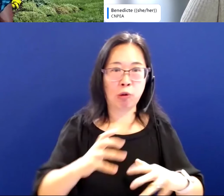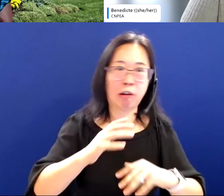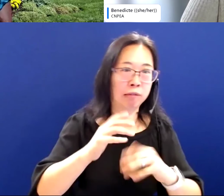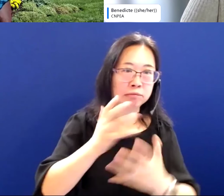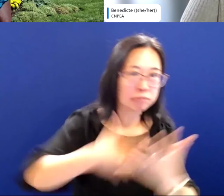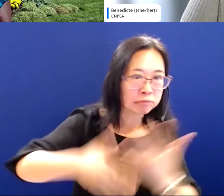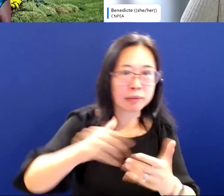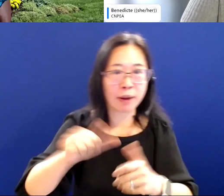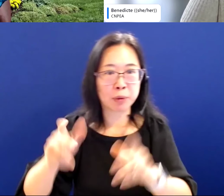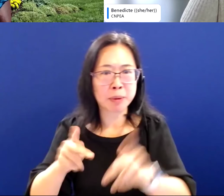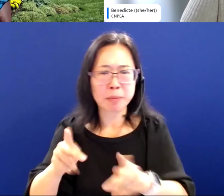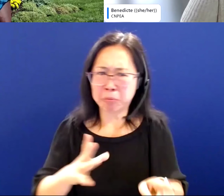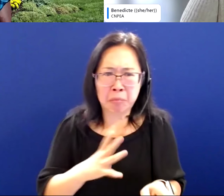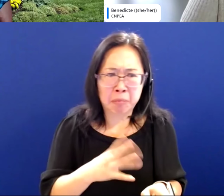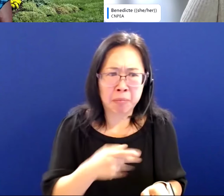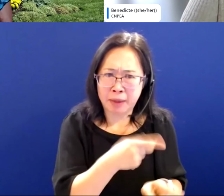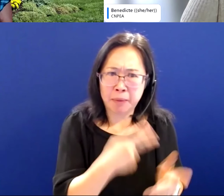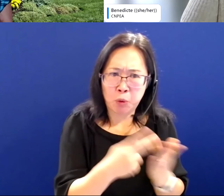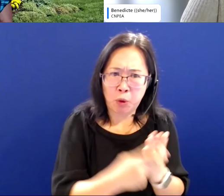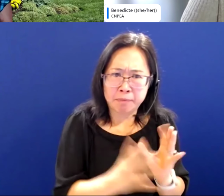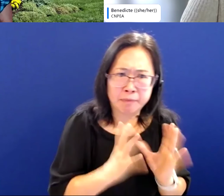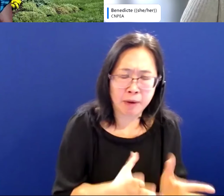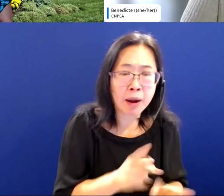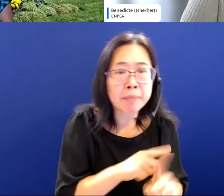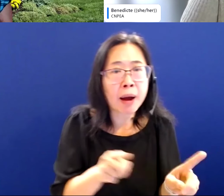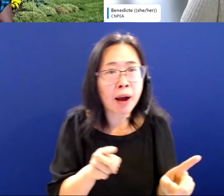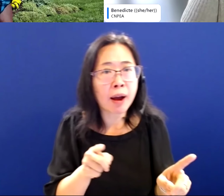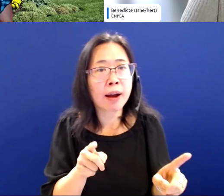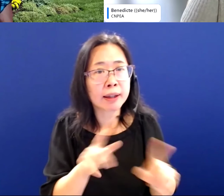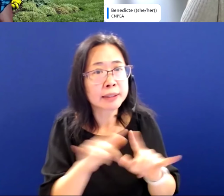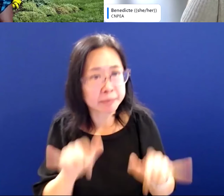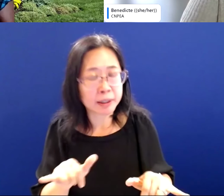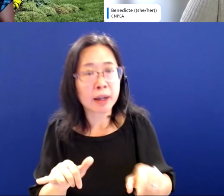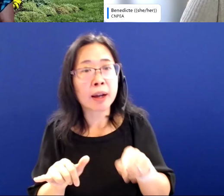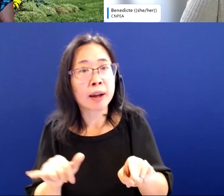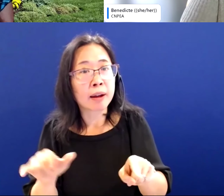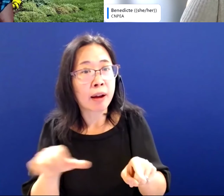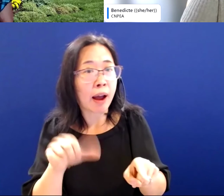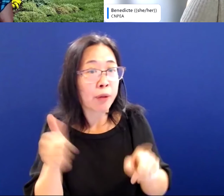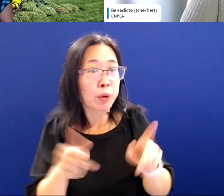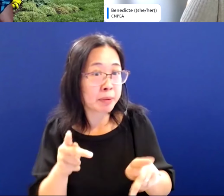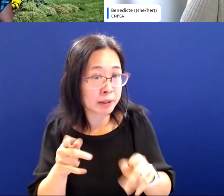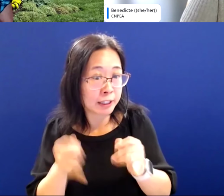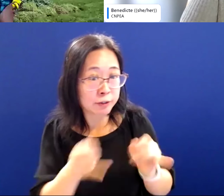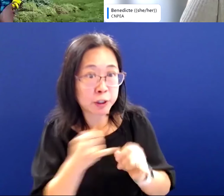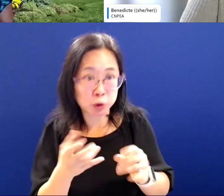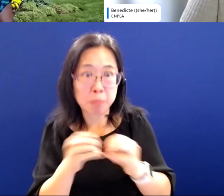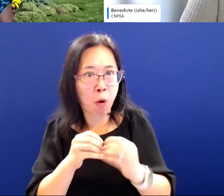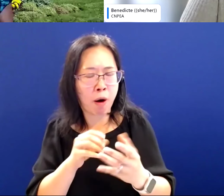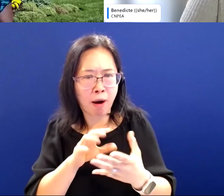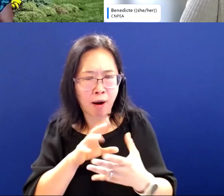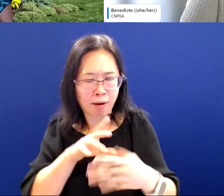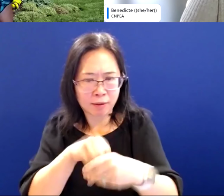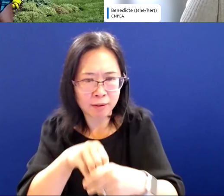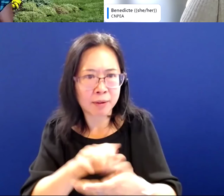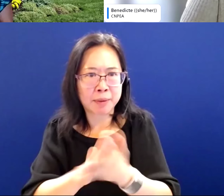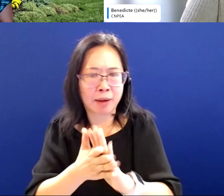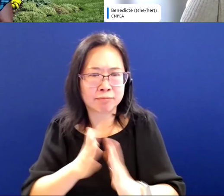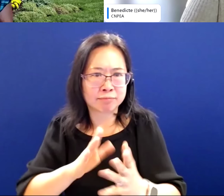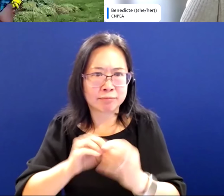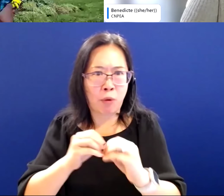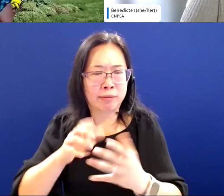of the program, though, someone would engage more with other people. And we did see with some of the change behaviors, we did